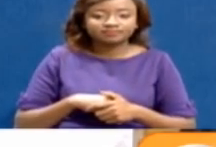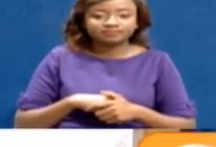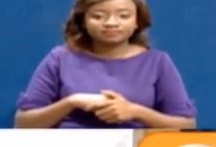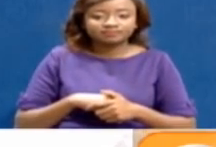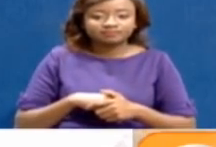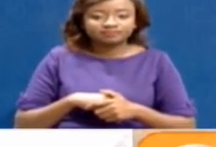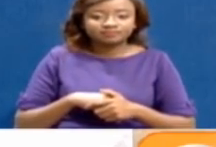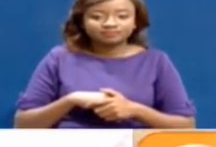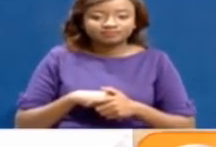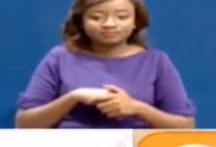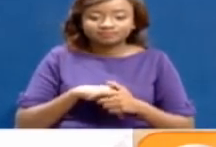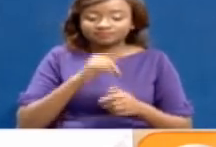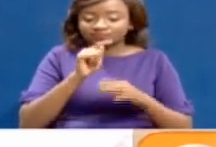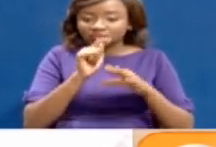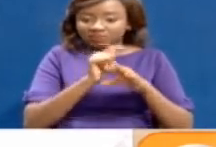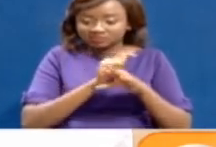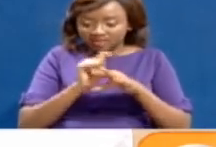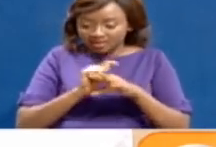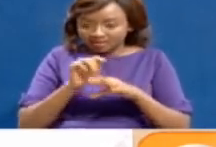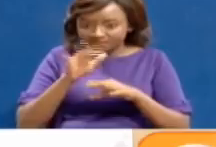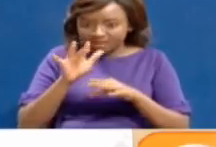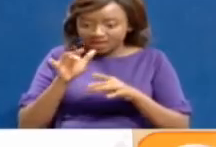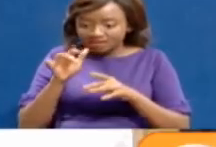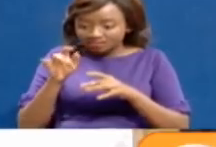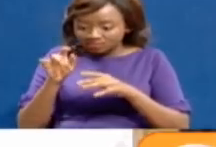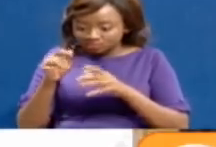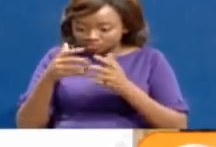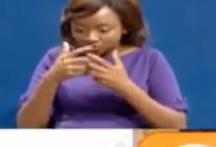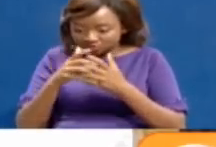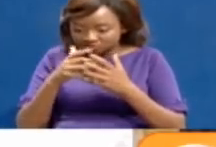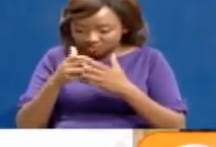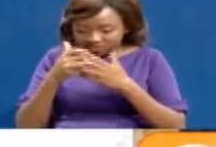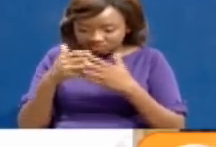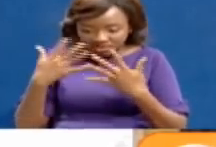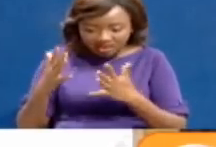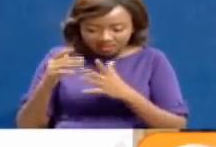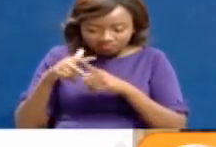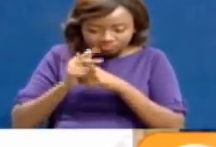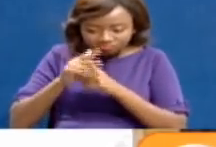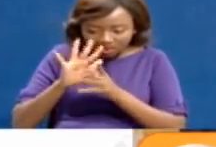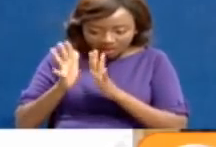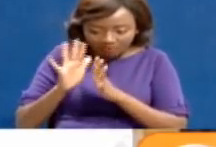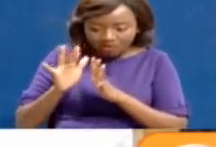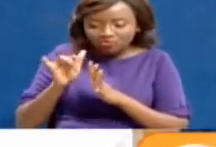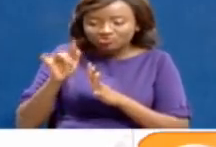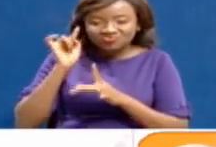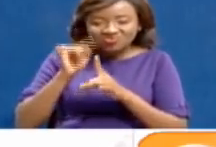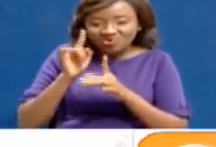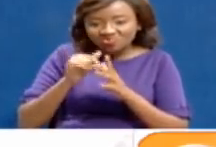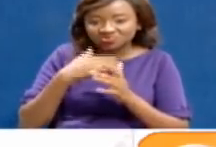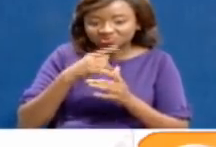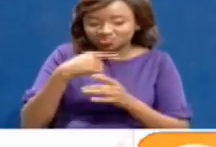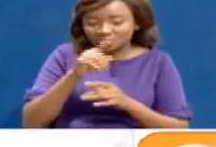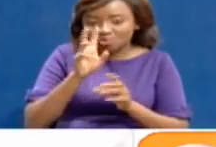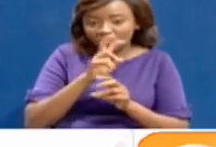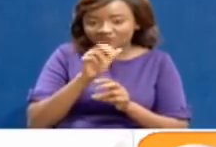the training was not so that they could go and get a job. The training was so that they can also create and generate this. This